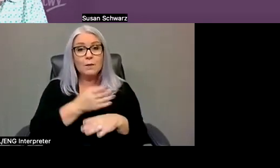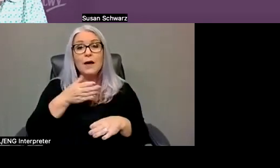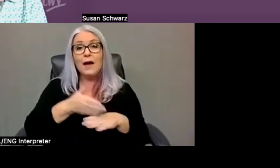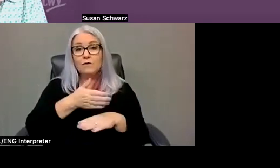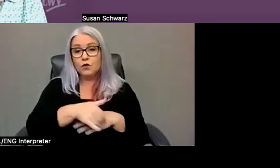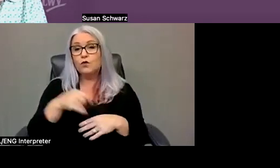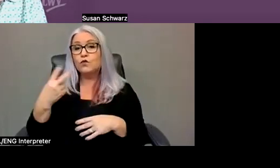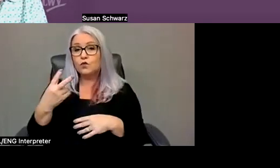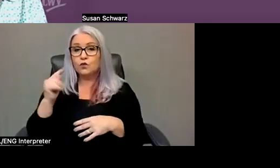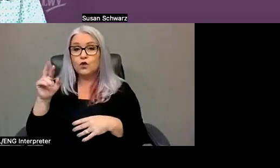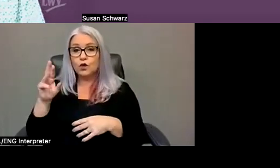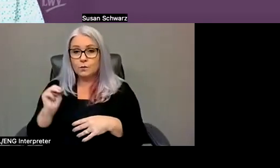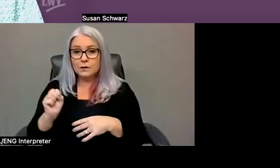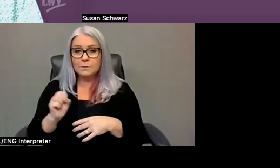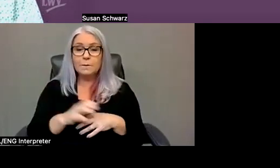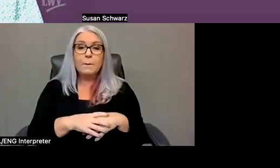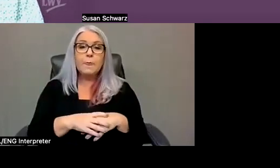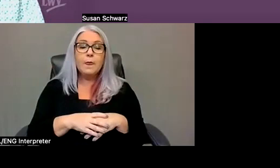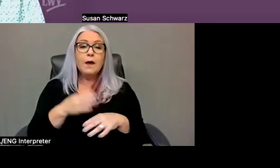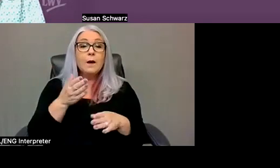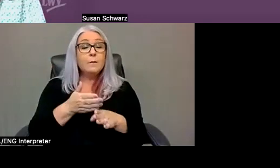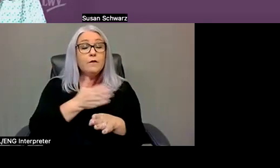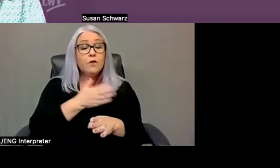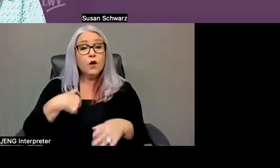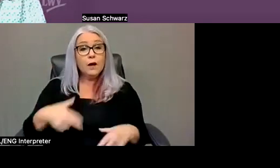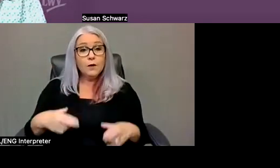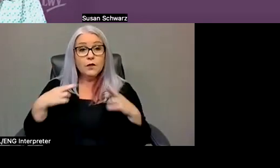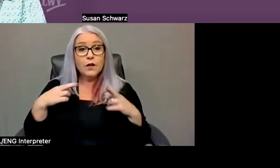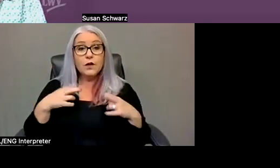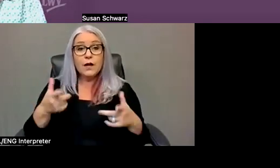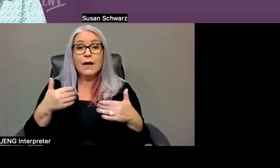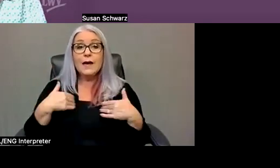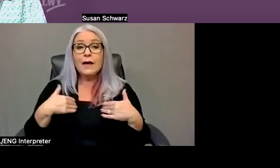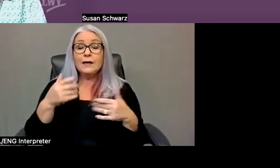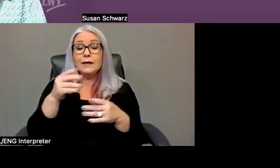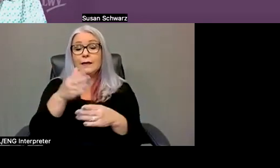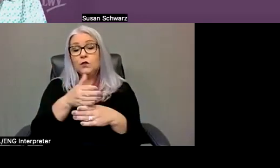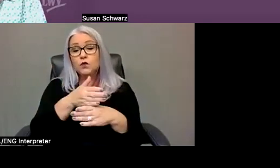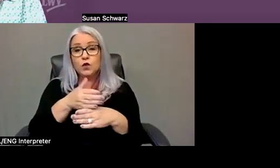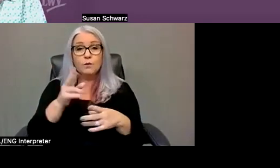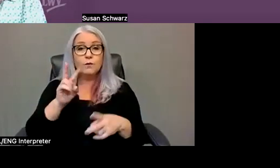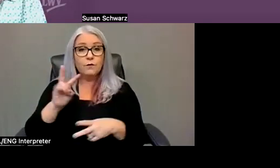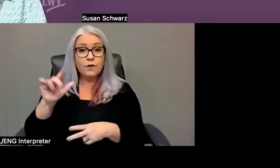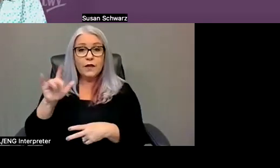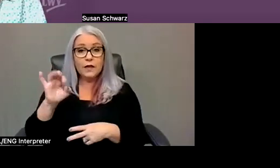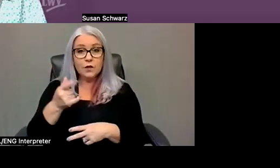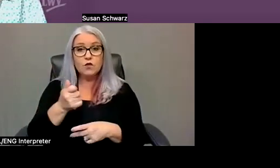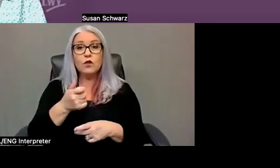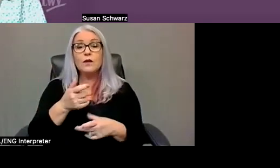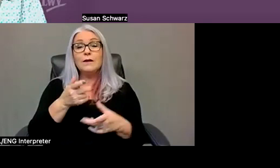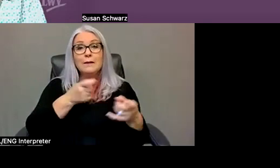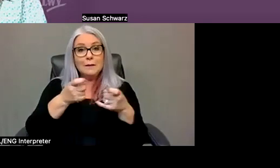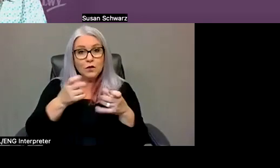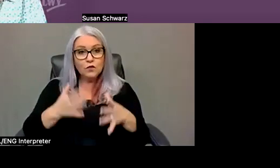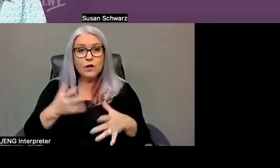there. Before I retired, I held the position of interim village administrator, and I guided us through a very difficult and